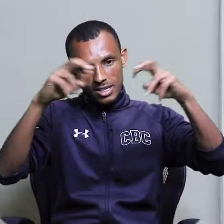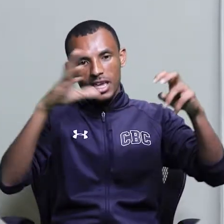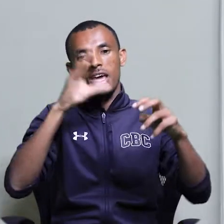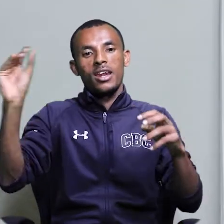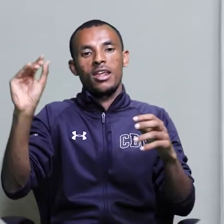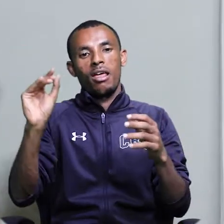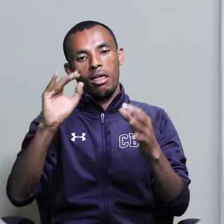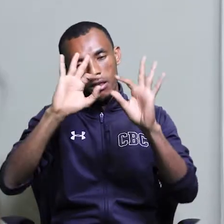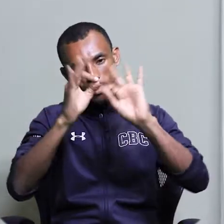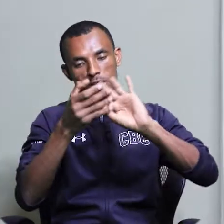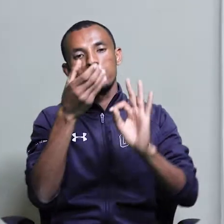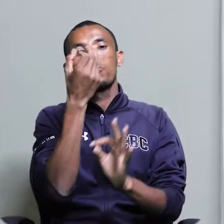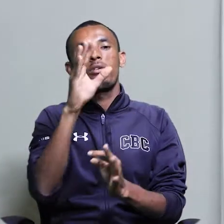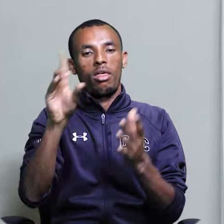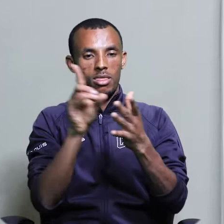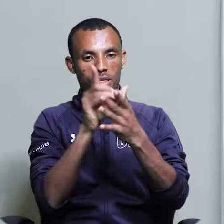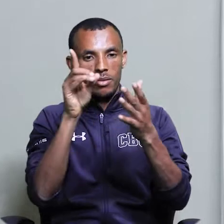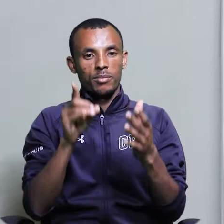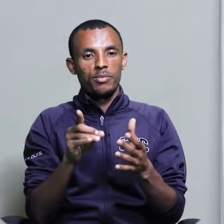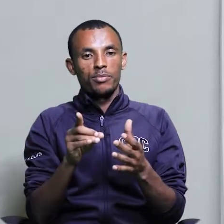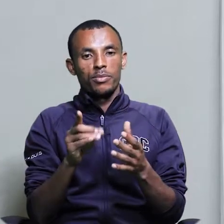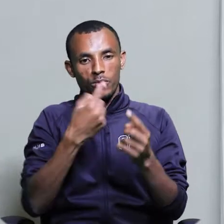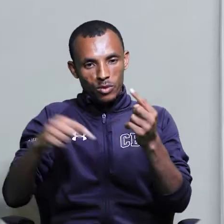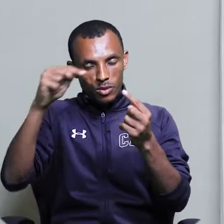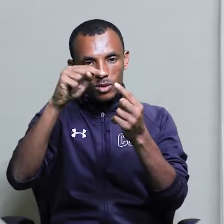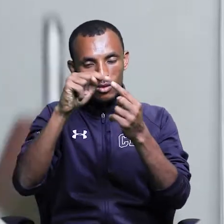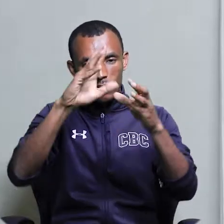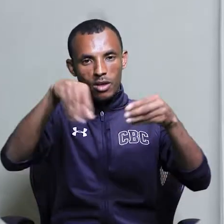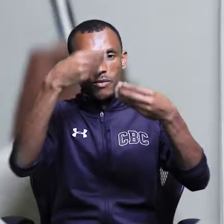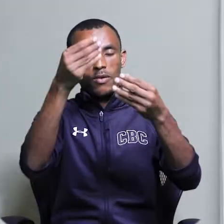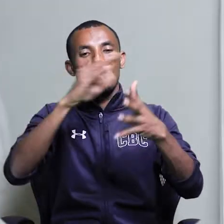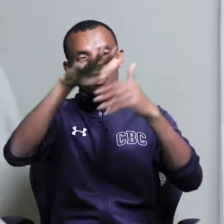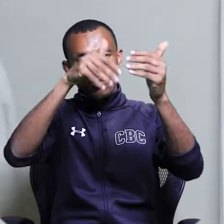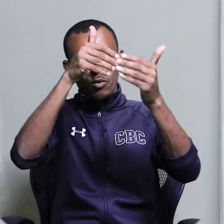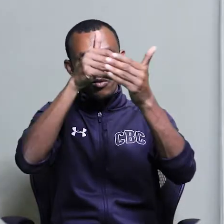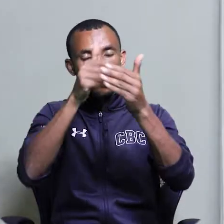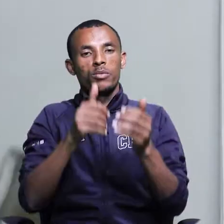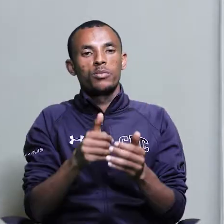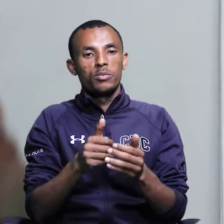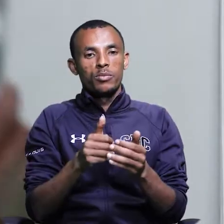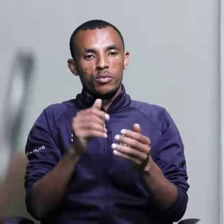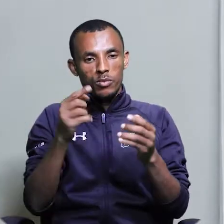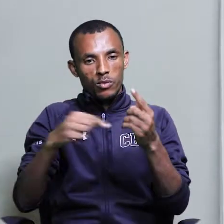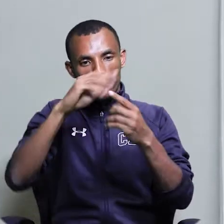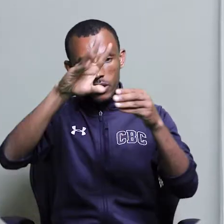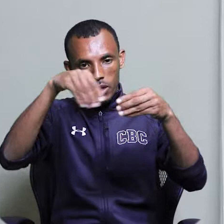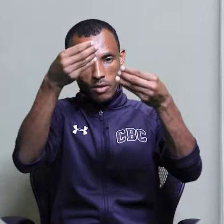and interpretation of data to give conclusions.